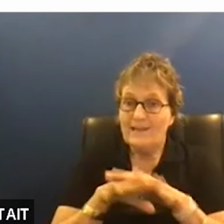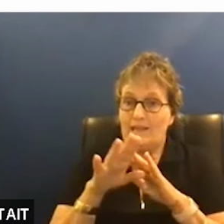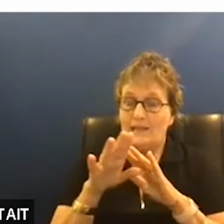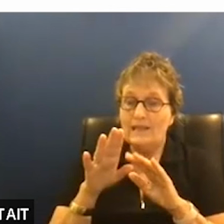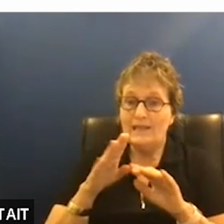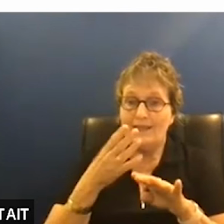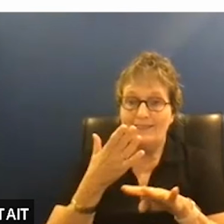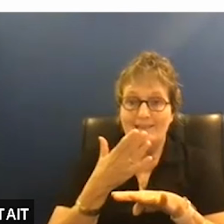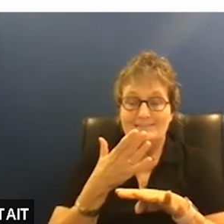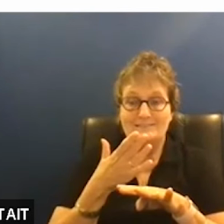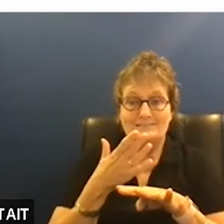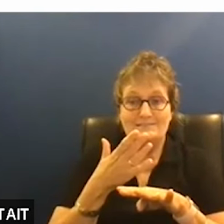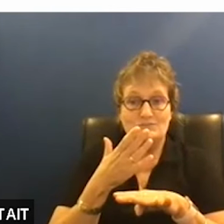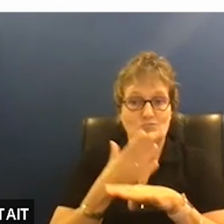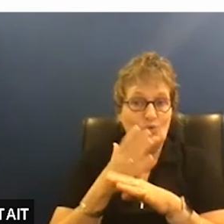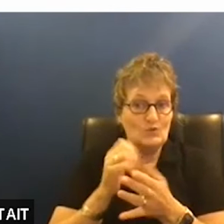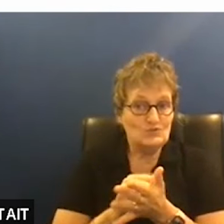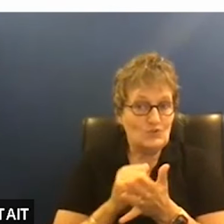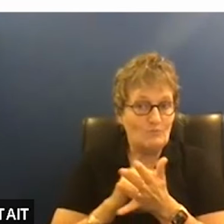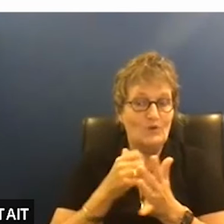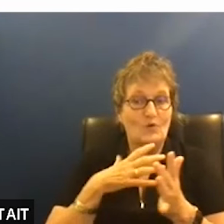thoughts, please feel free to reach out to me.